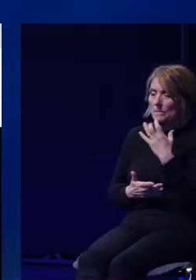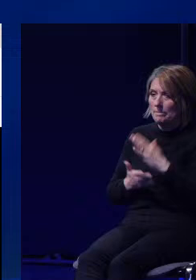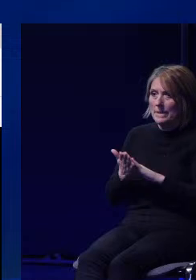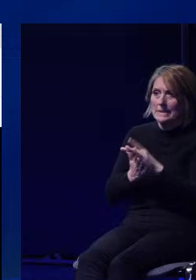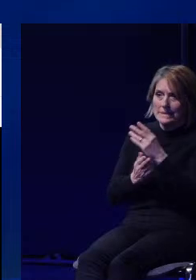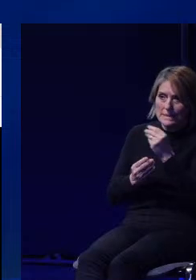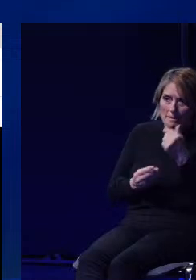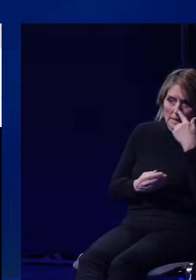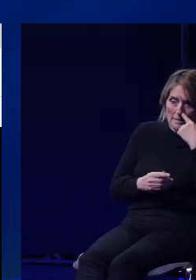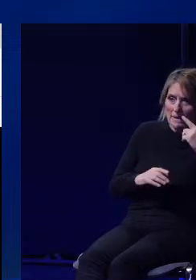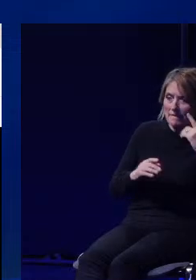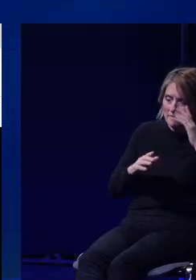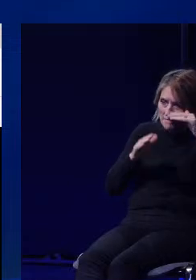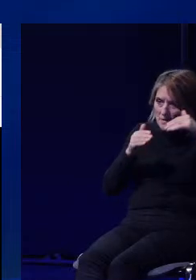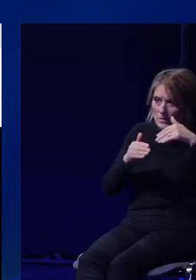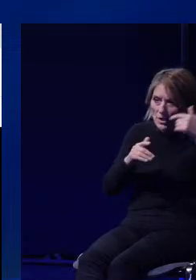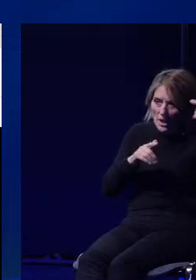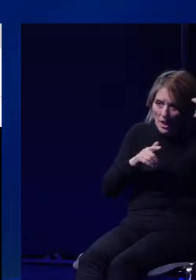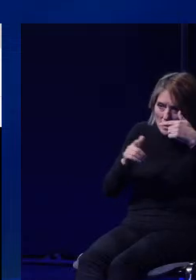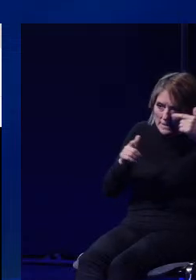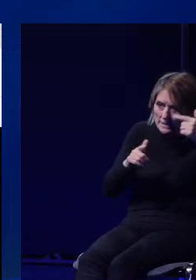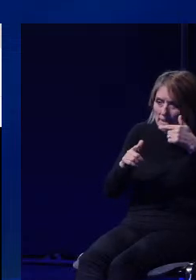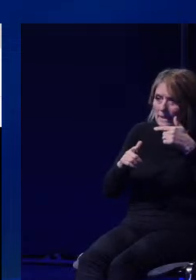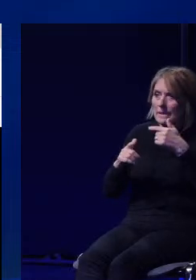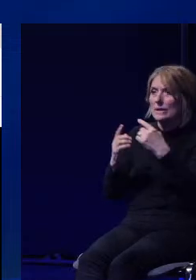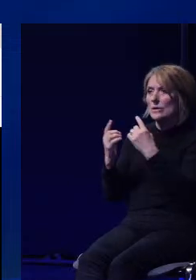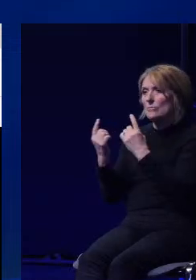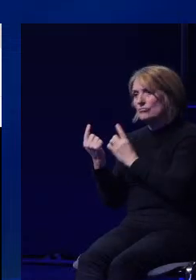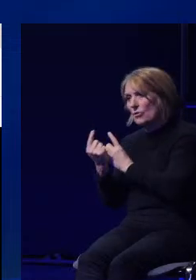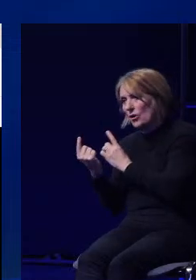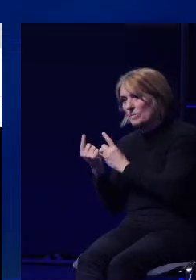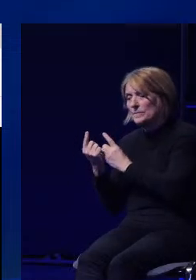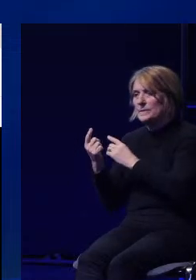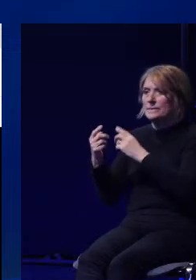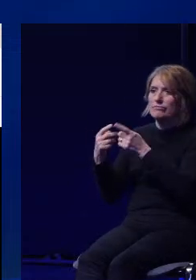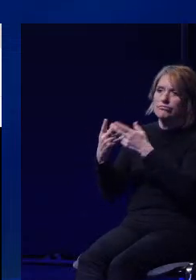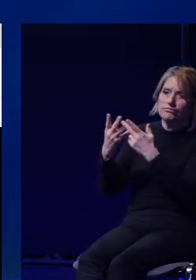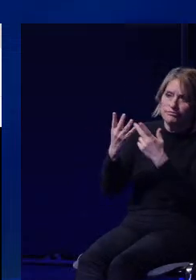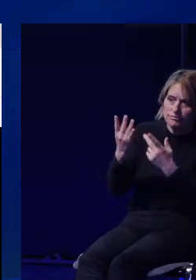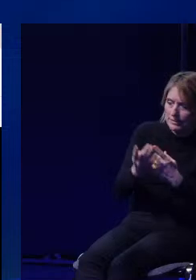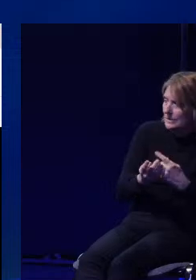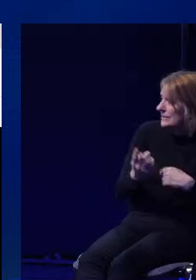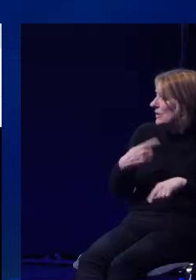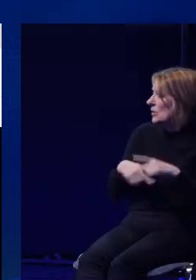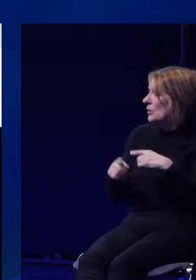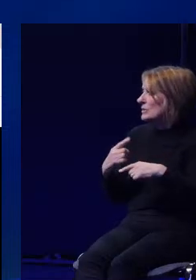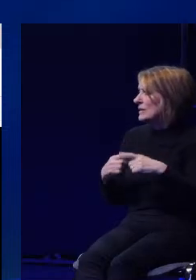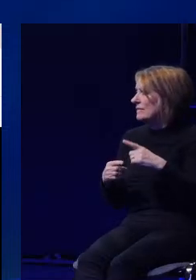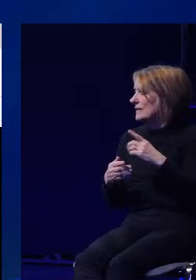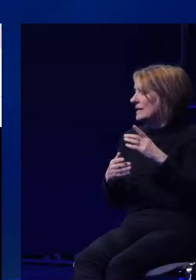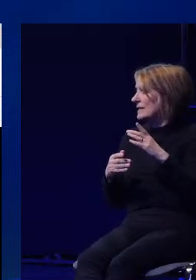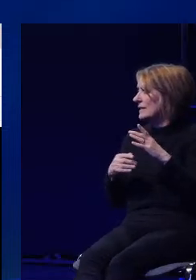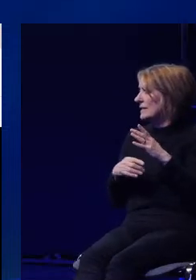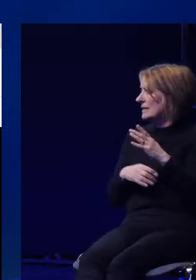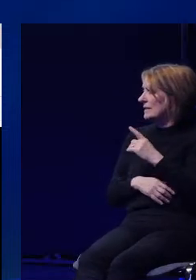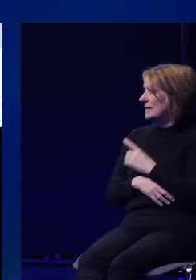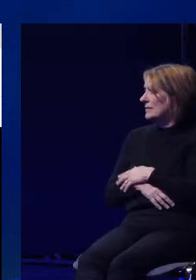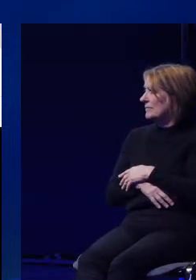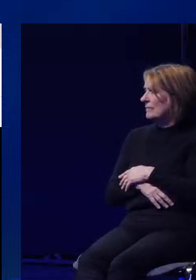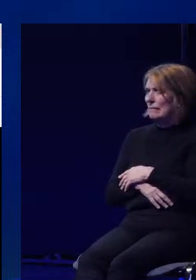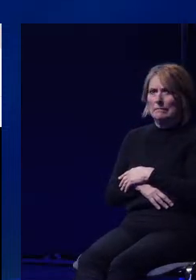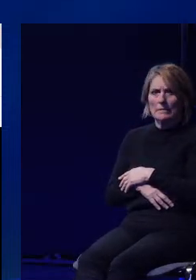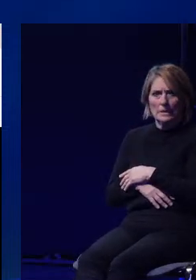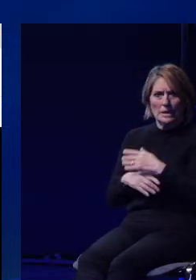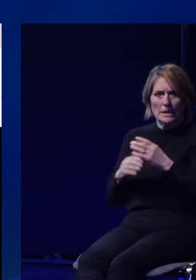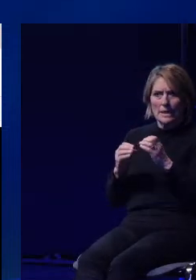on assets, props, and cameras, and so on and so forth. There's a VCam solution as well, which we're going to publicly release next week,